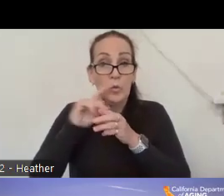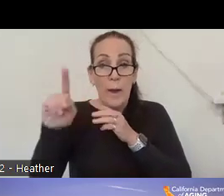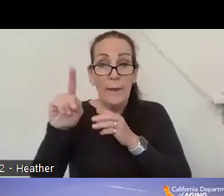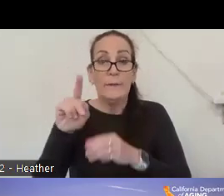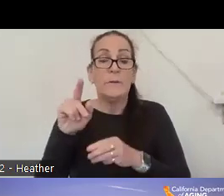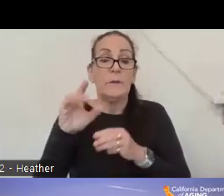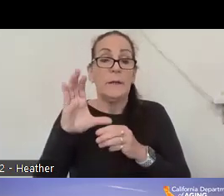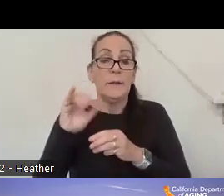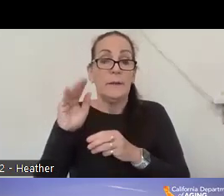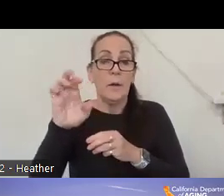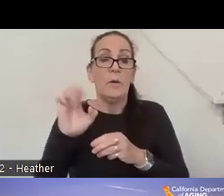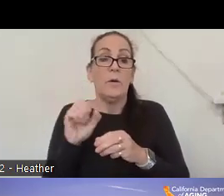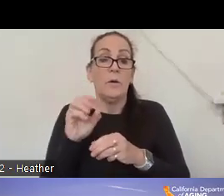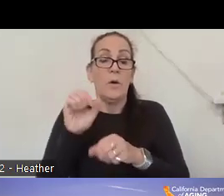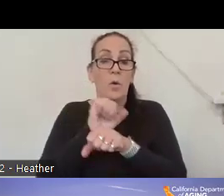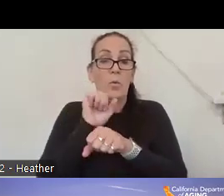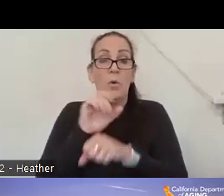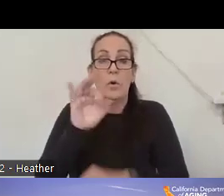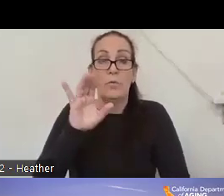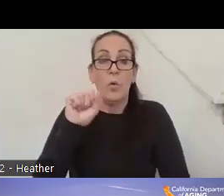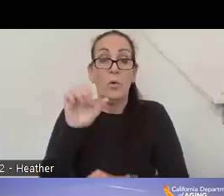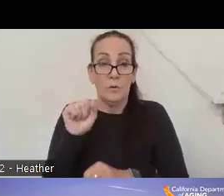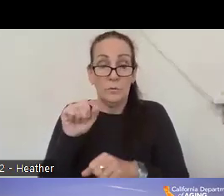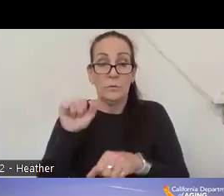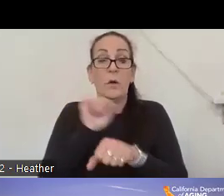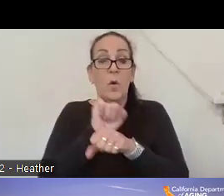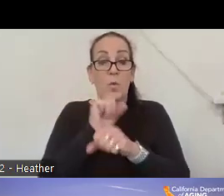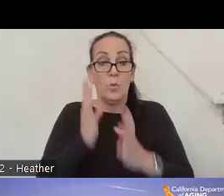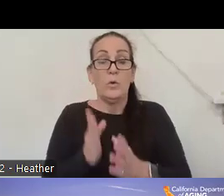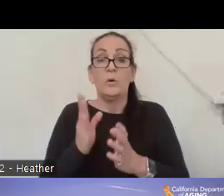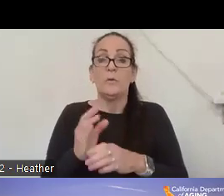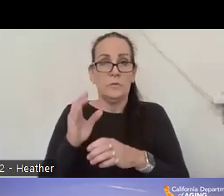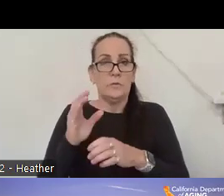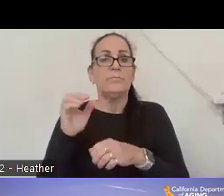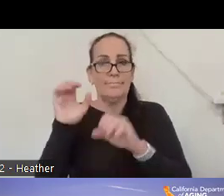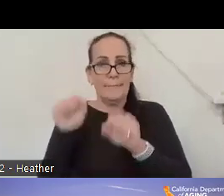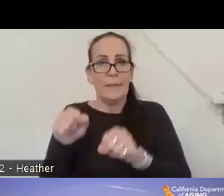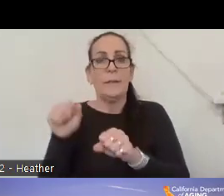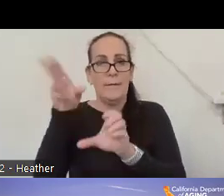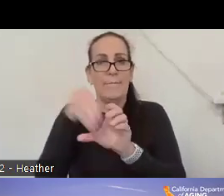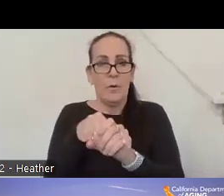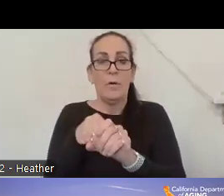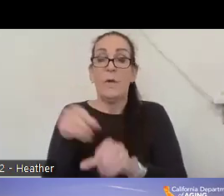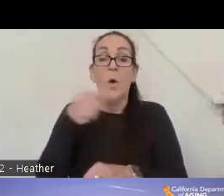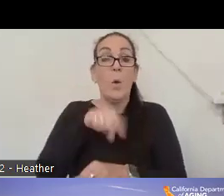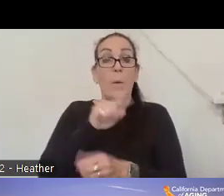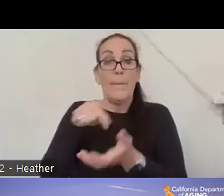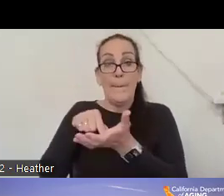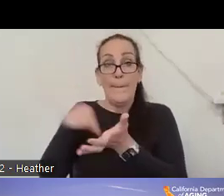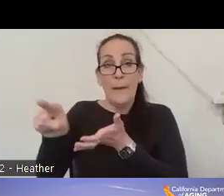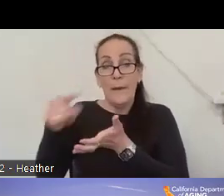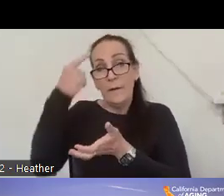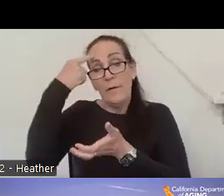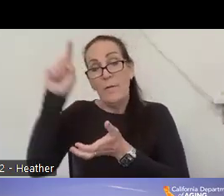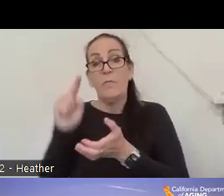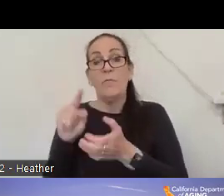of employment as well as the completed training certificates, and we would pay them for completing these trainings.